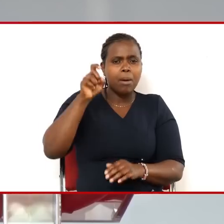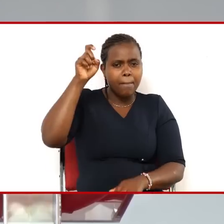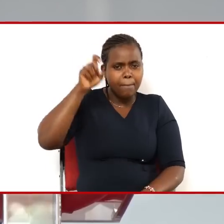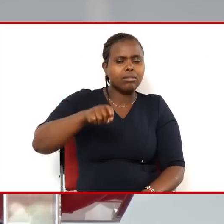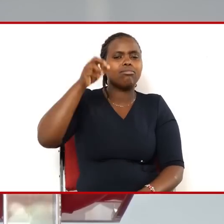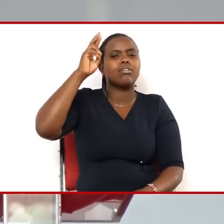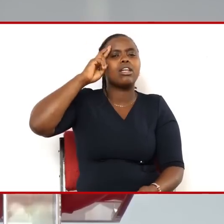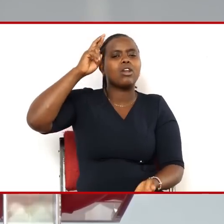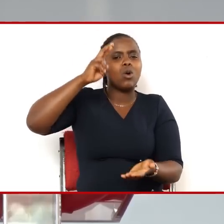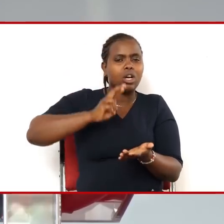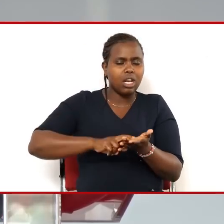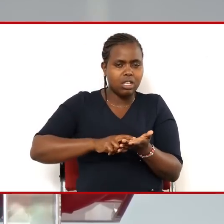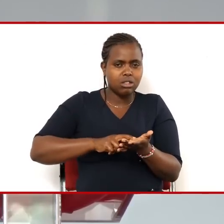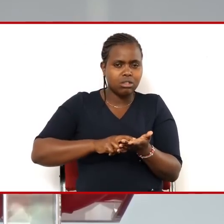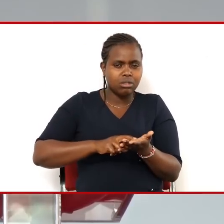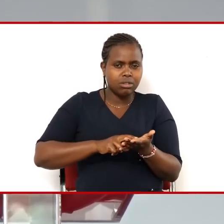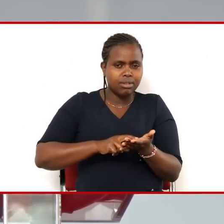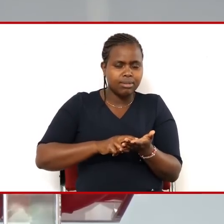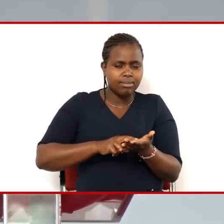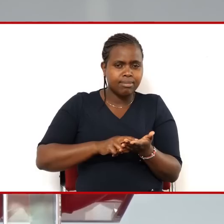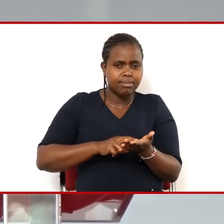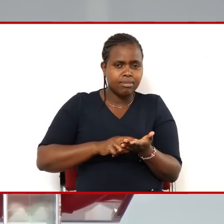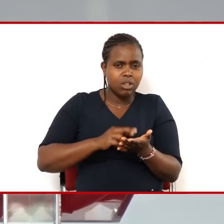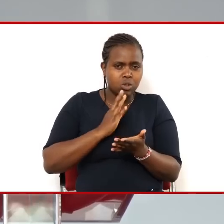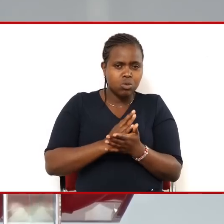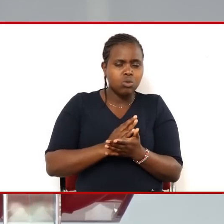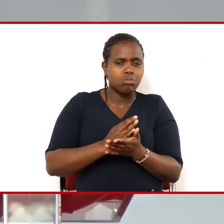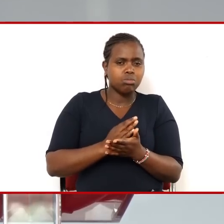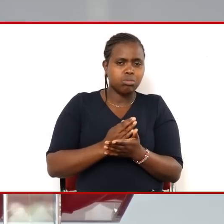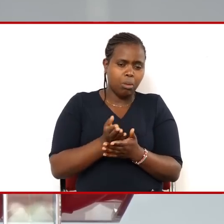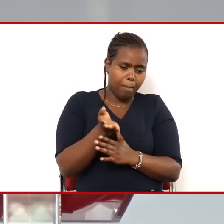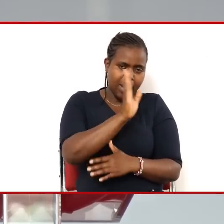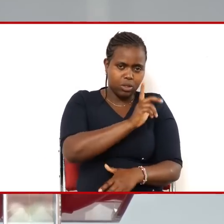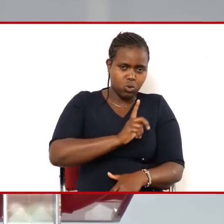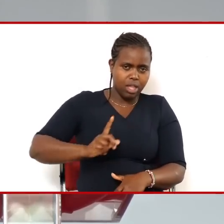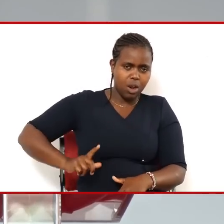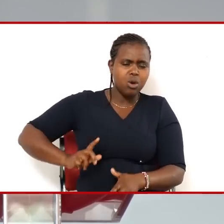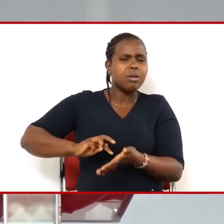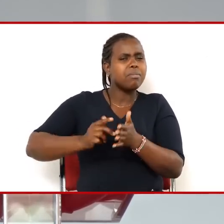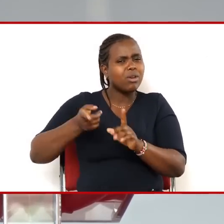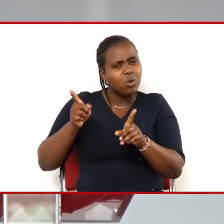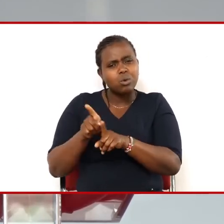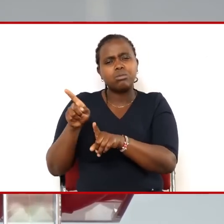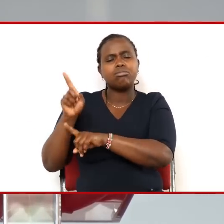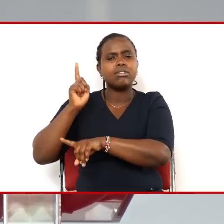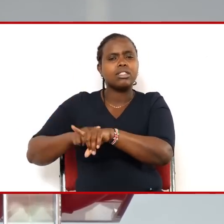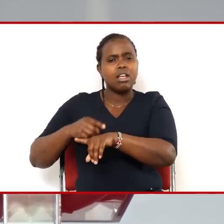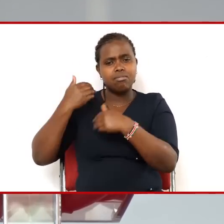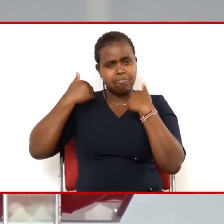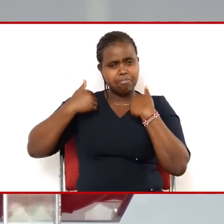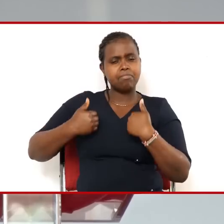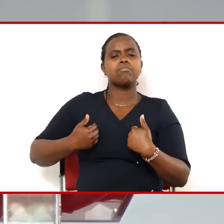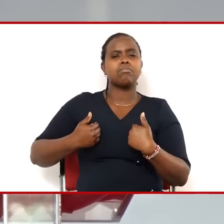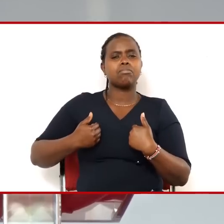you must recognize that as I'm being restored, it is also time for me to